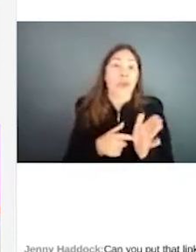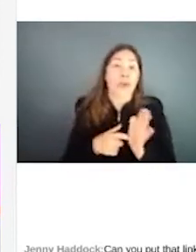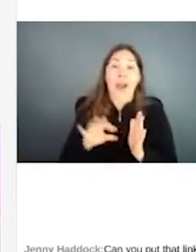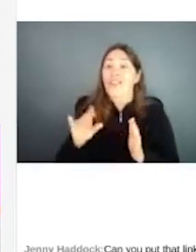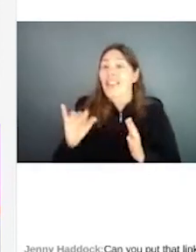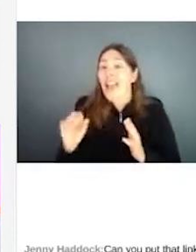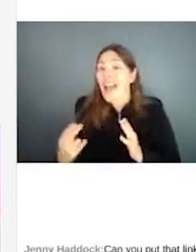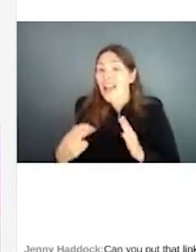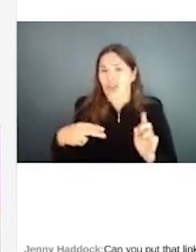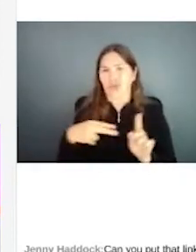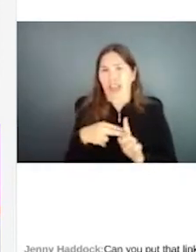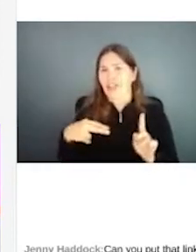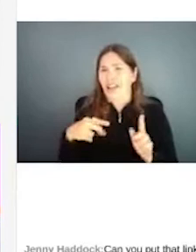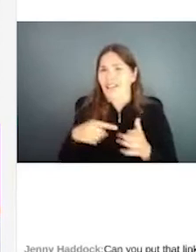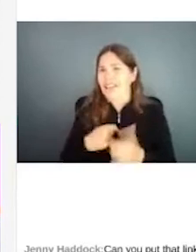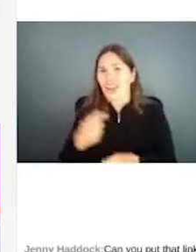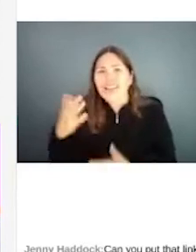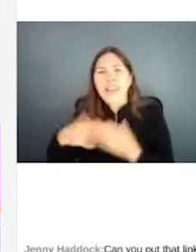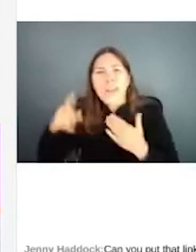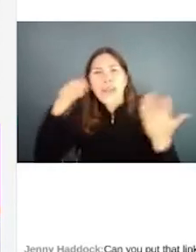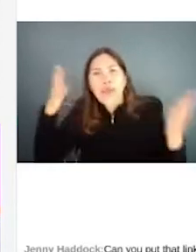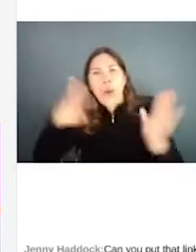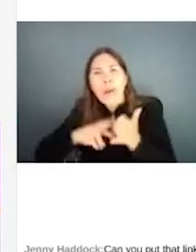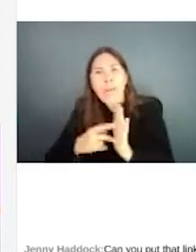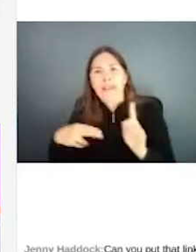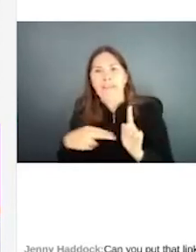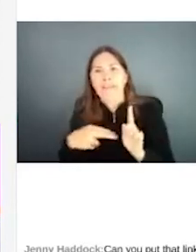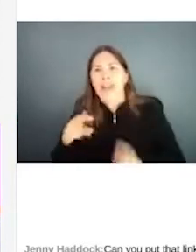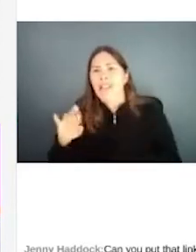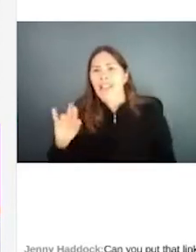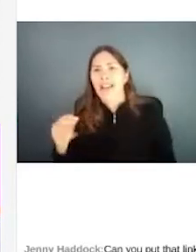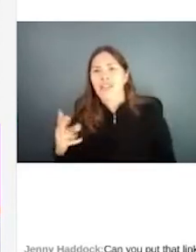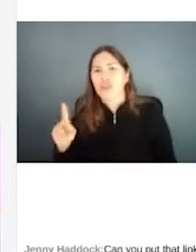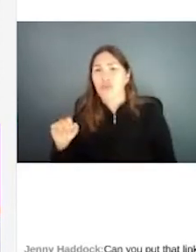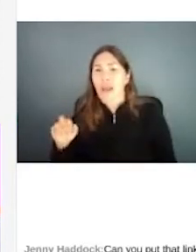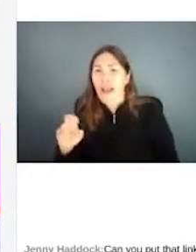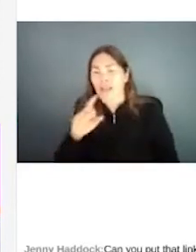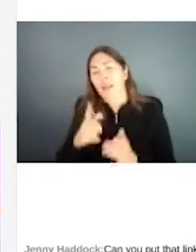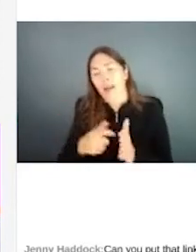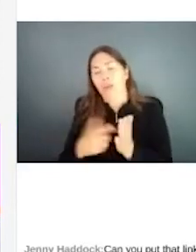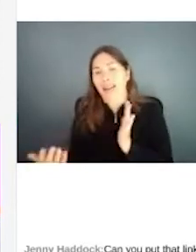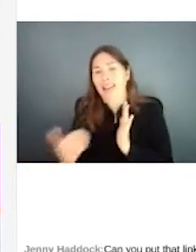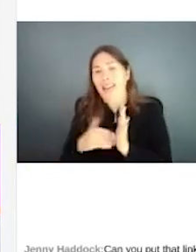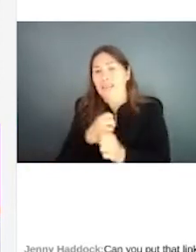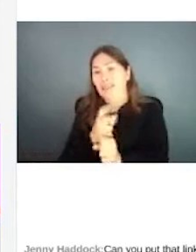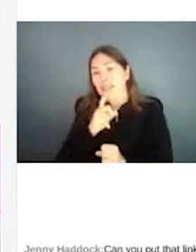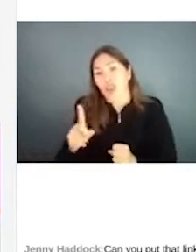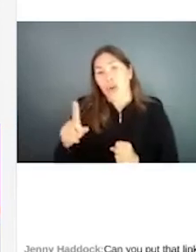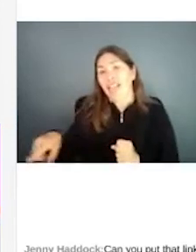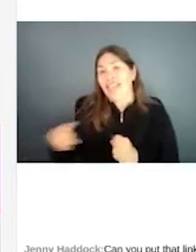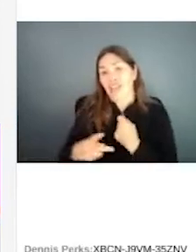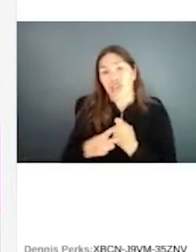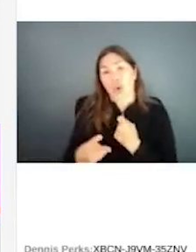though they don't know what a flash drive is anymore. I may require them again. So they have to make sure that their storage